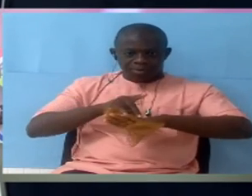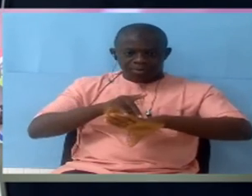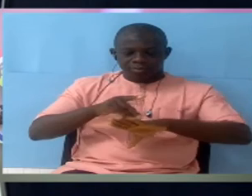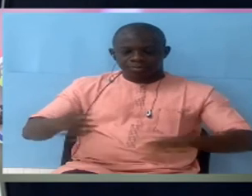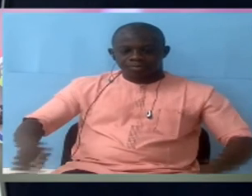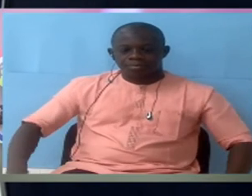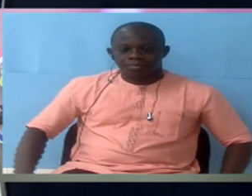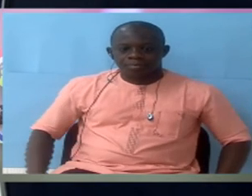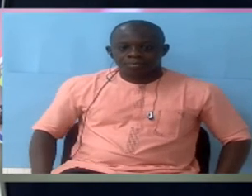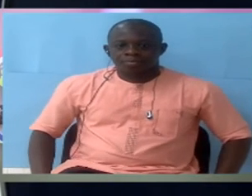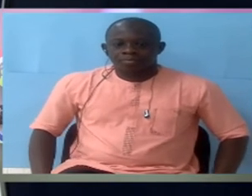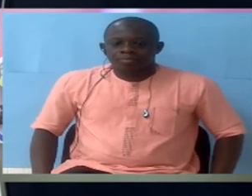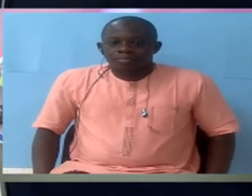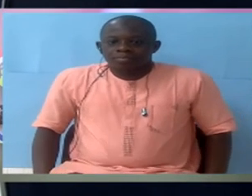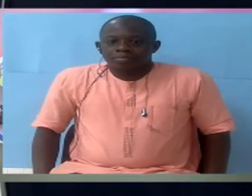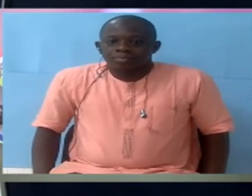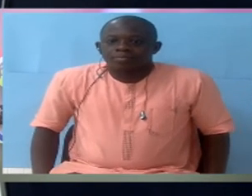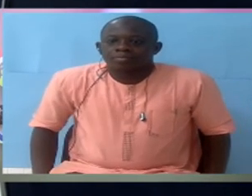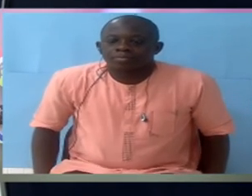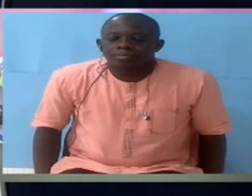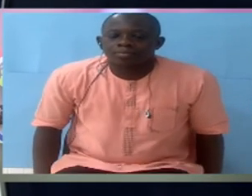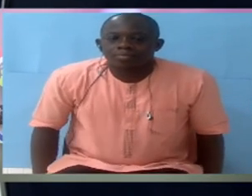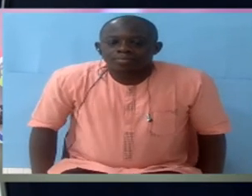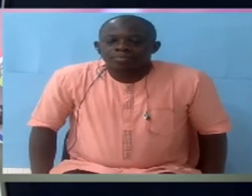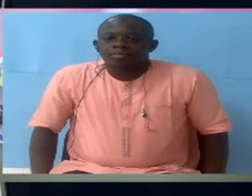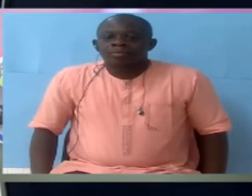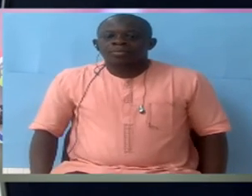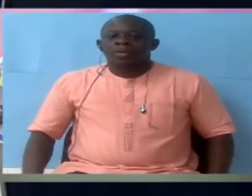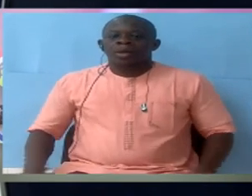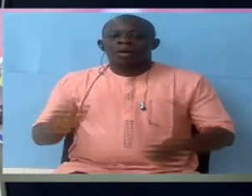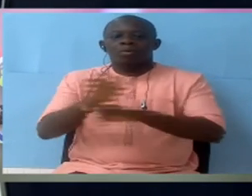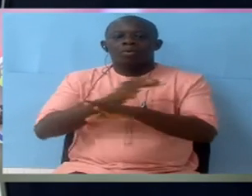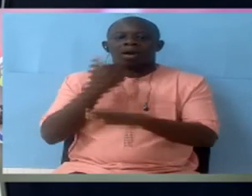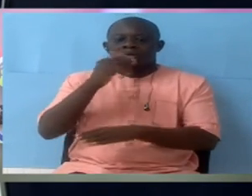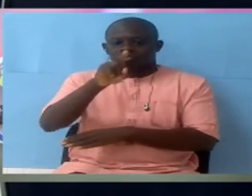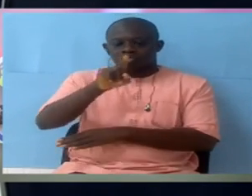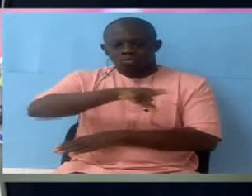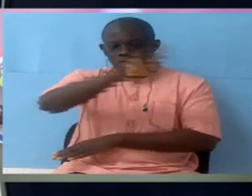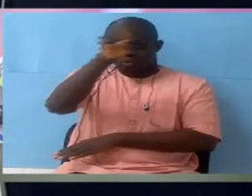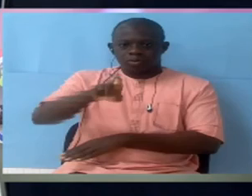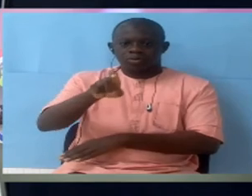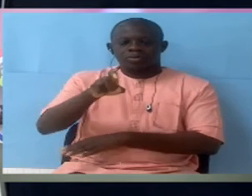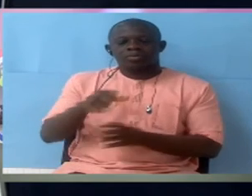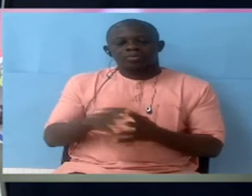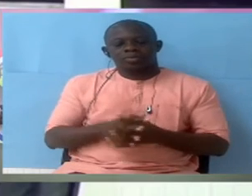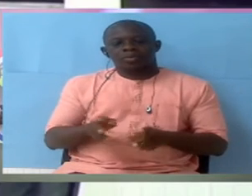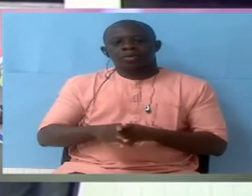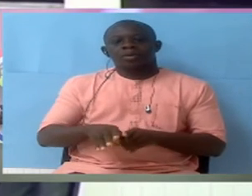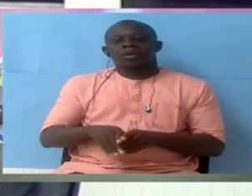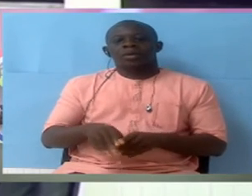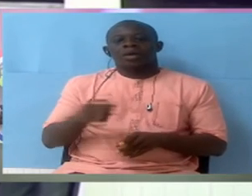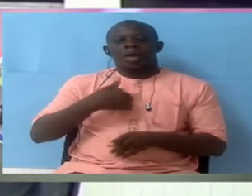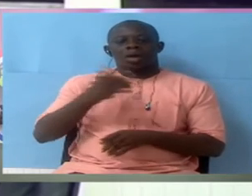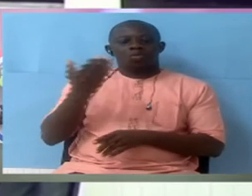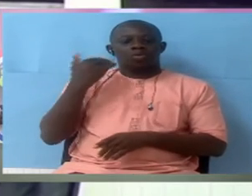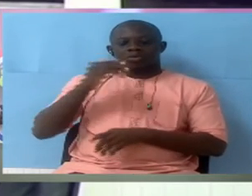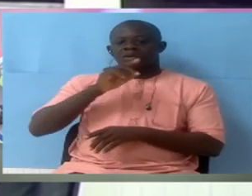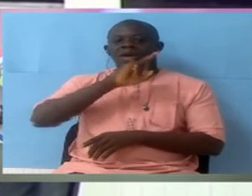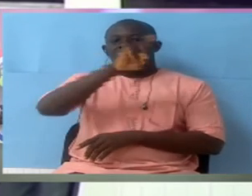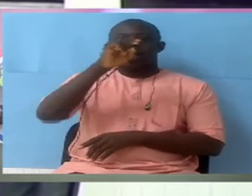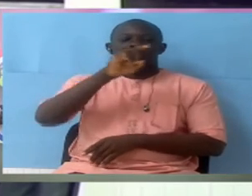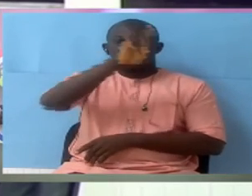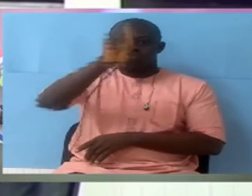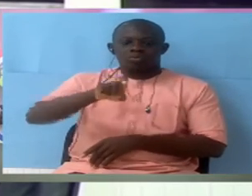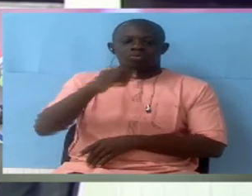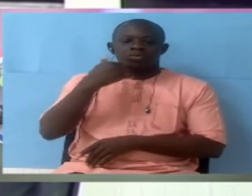yobula ci fañu metti tale nit ñi. Were you asked any question? Ndax amna luñ la laaj. I was asked no question. No question was